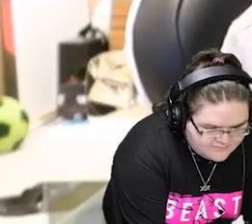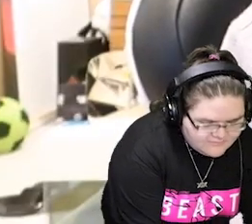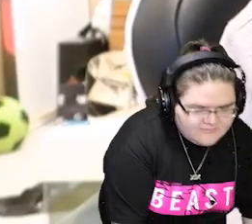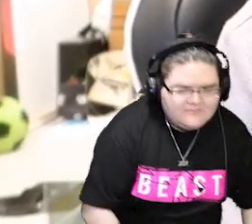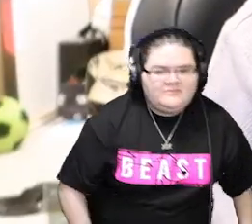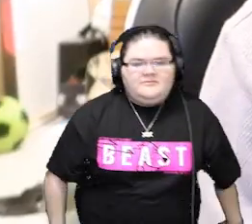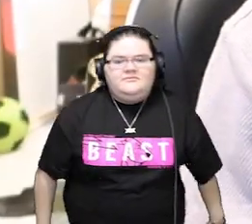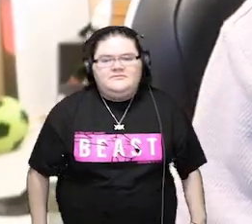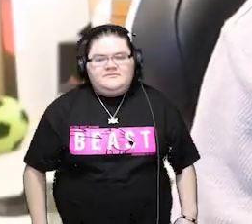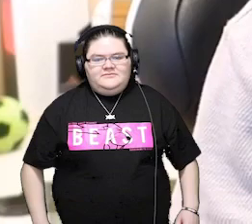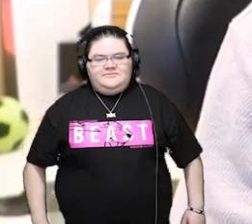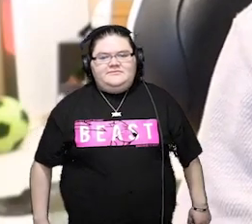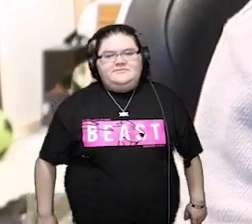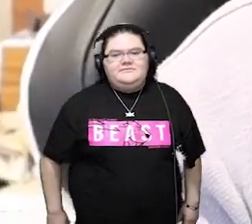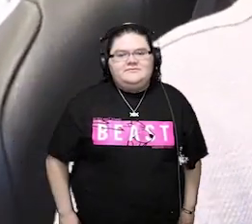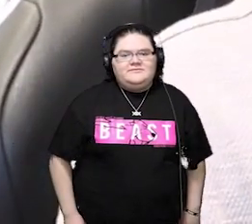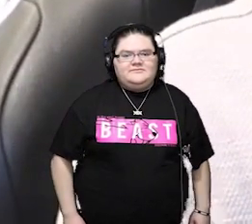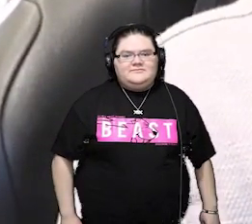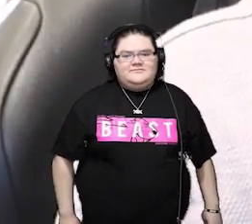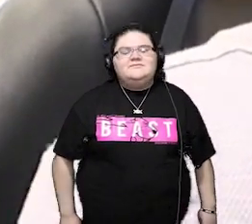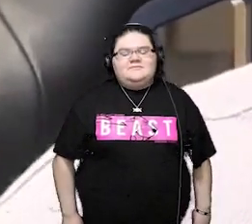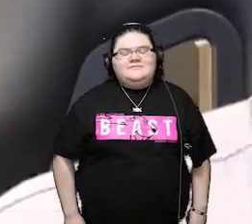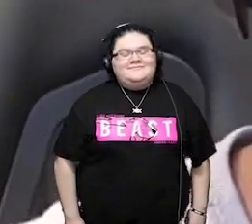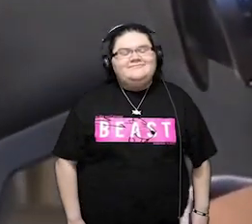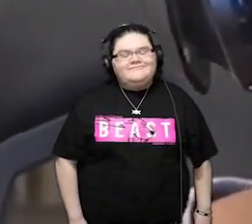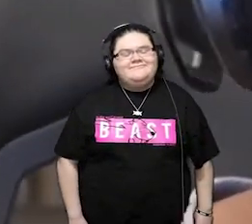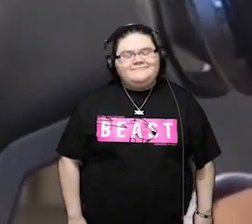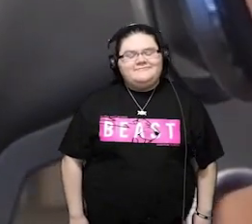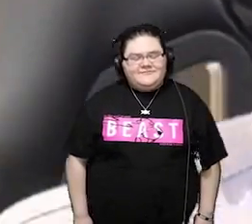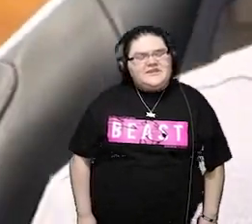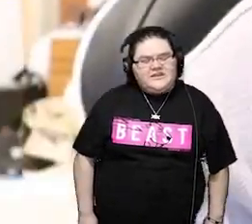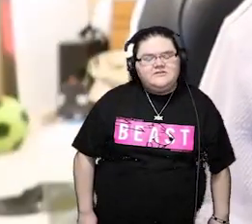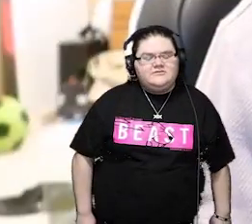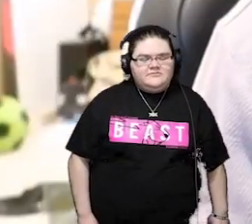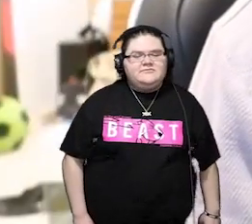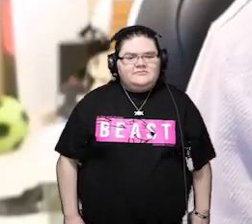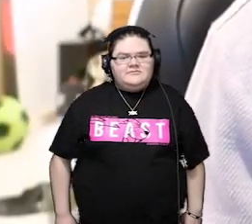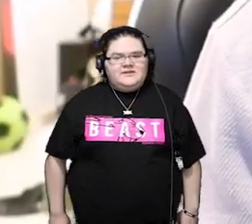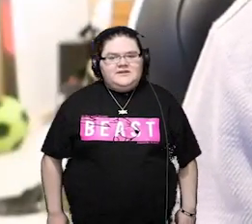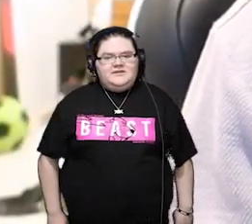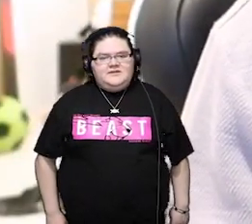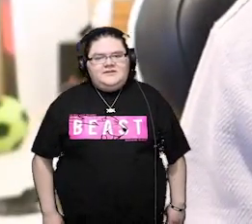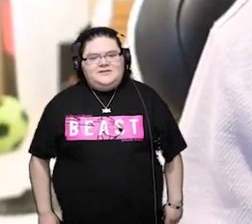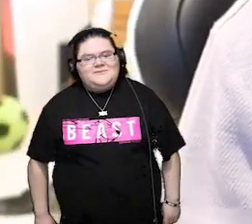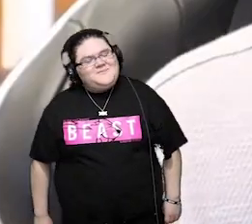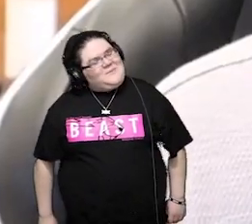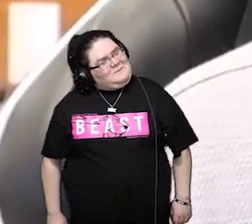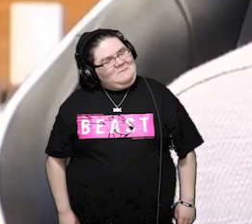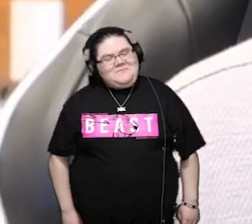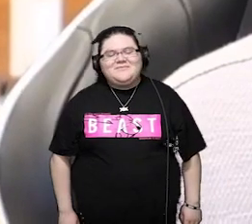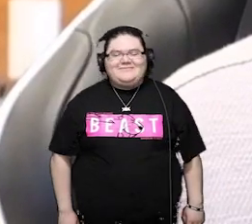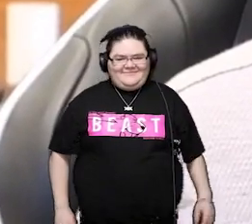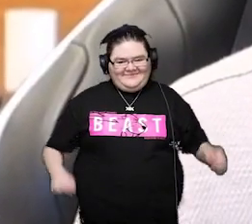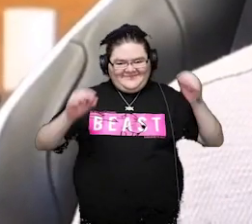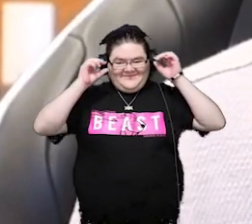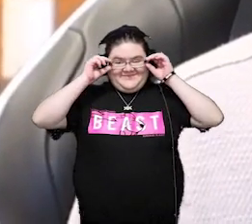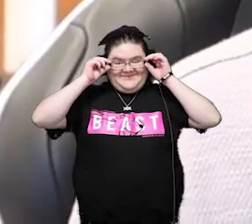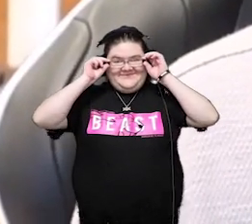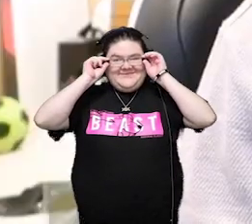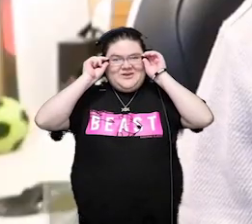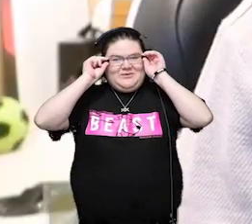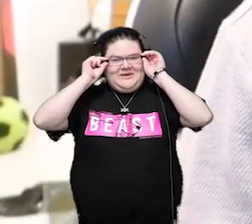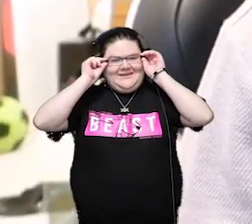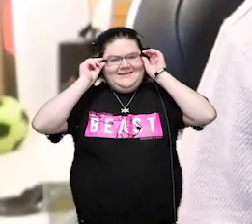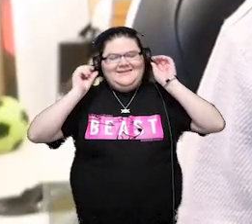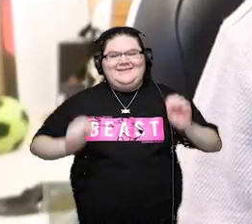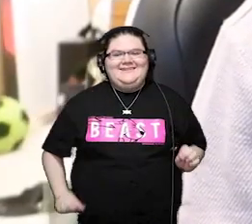in the day, man, people used to sing with such elegance and class. They did. Whereas nowadays, it's just a bit mad,